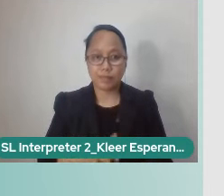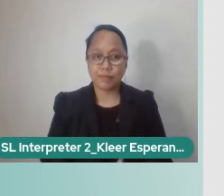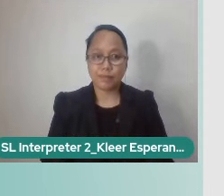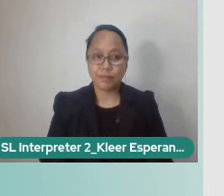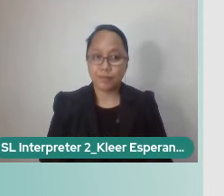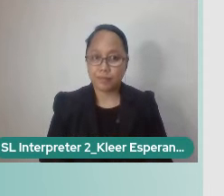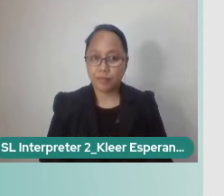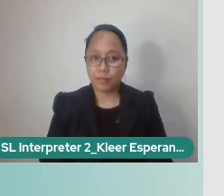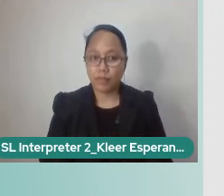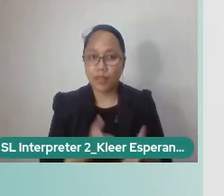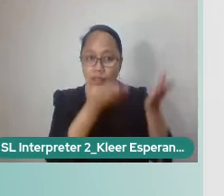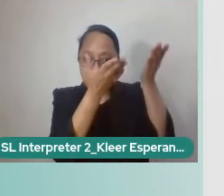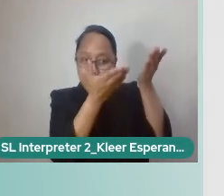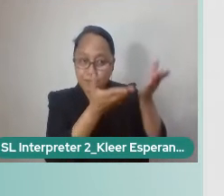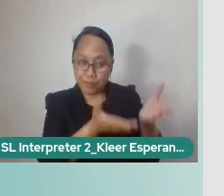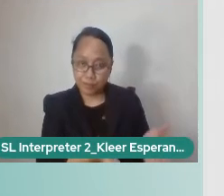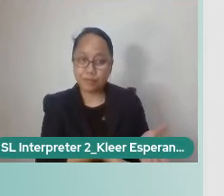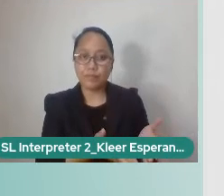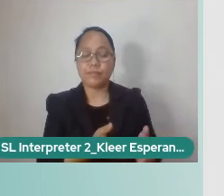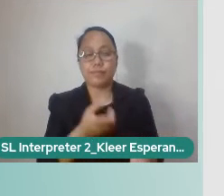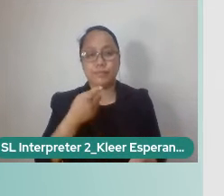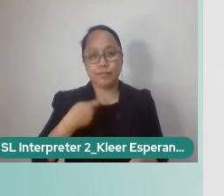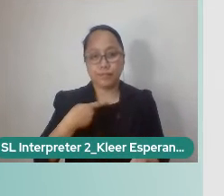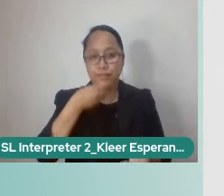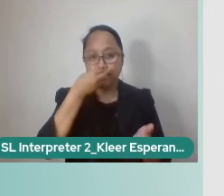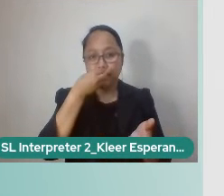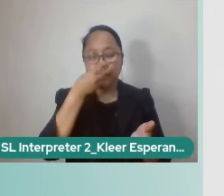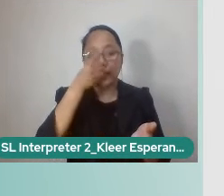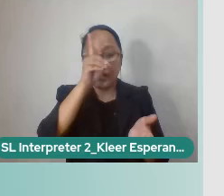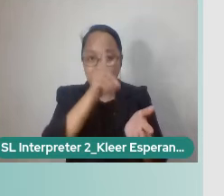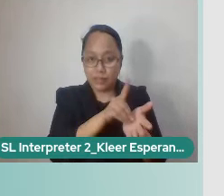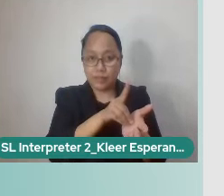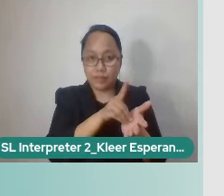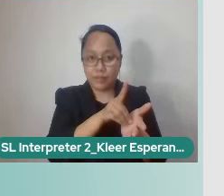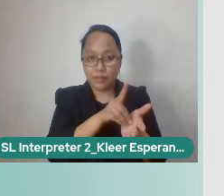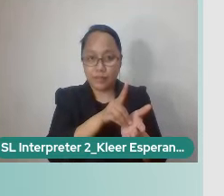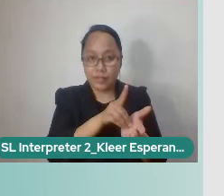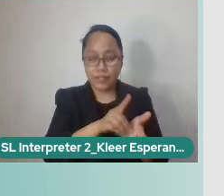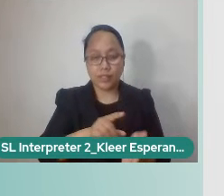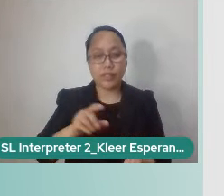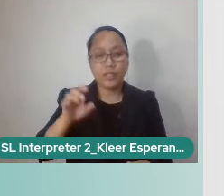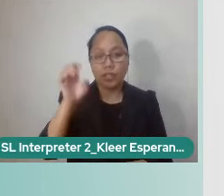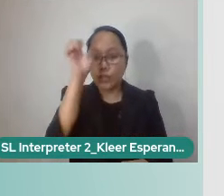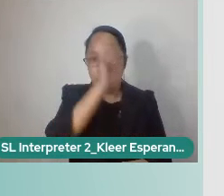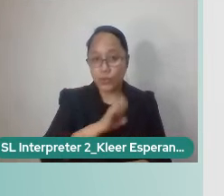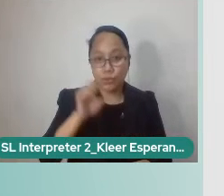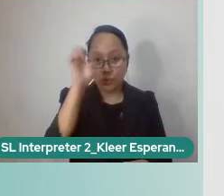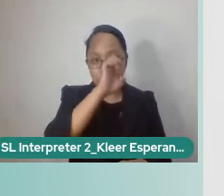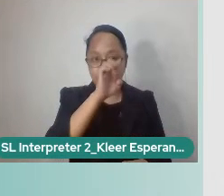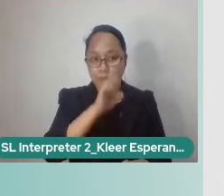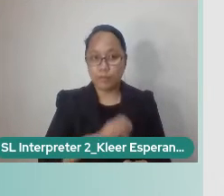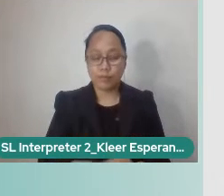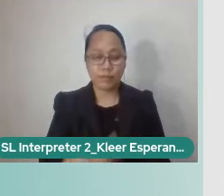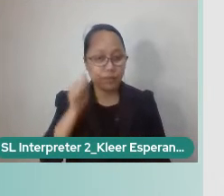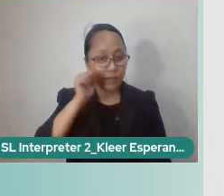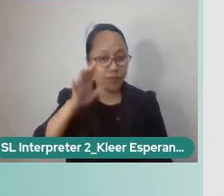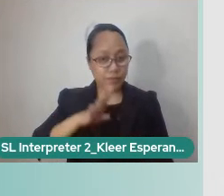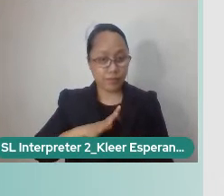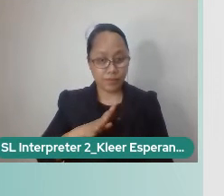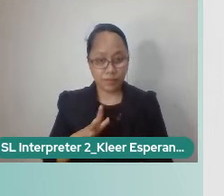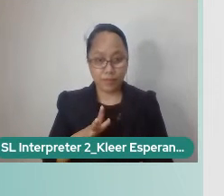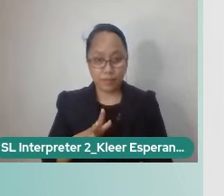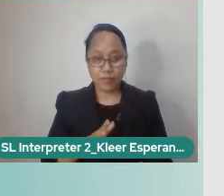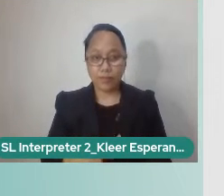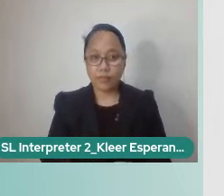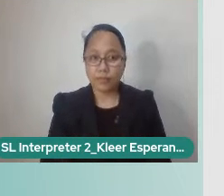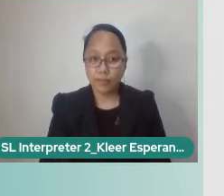And finally, some of the most compelling evidence of all comes from the pooled data from 4 European trials. This is about